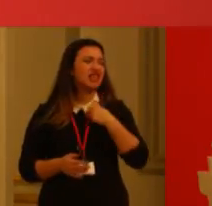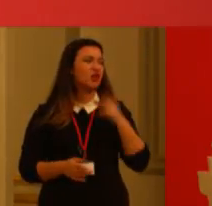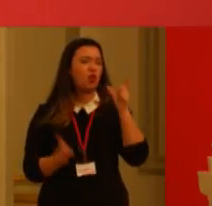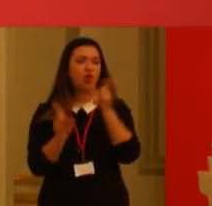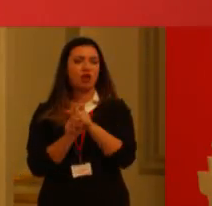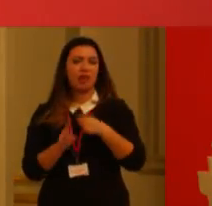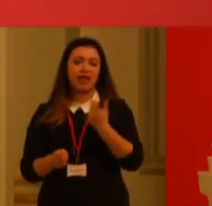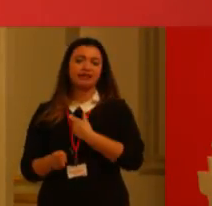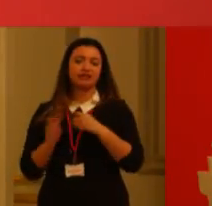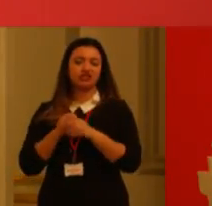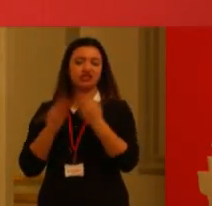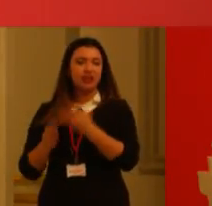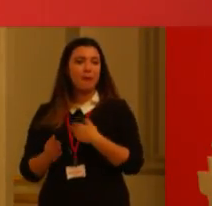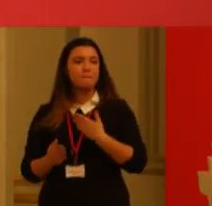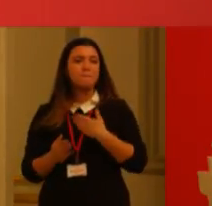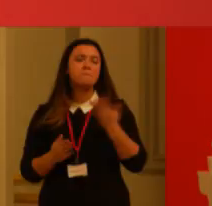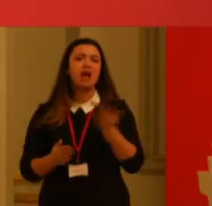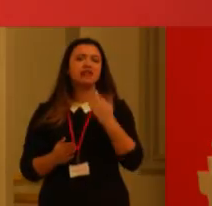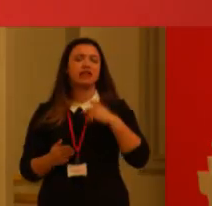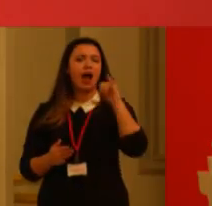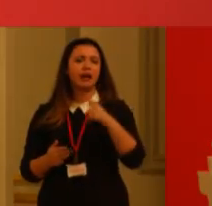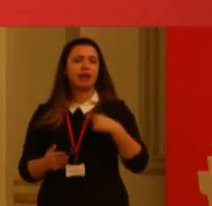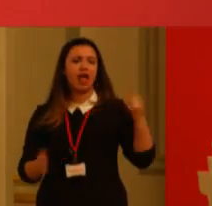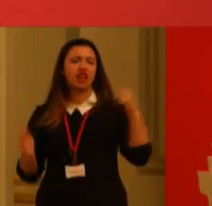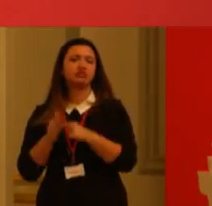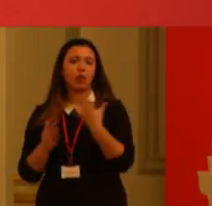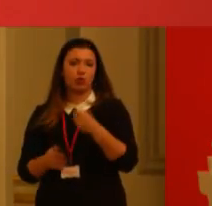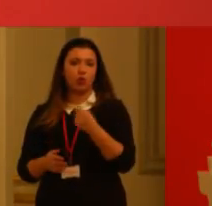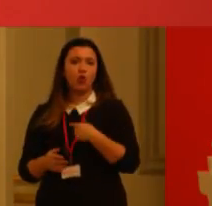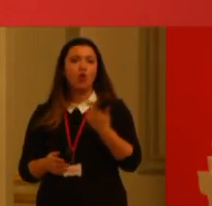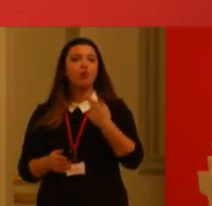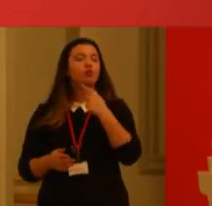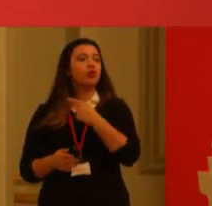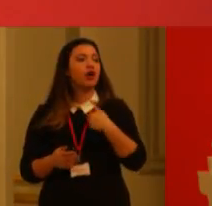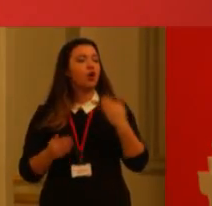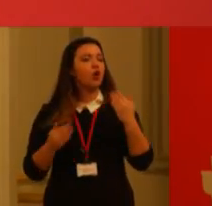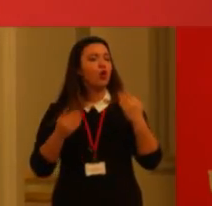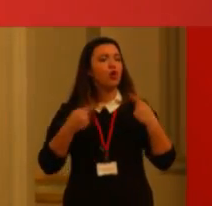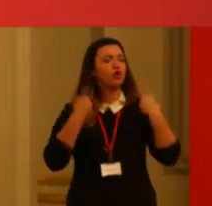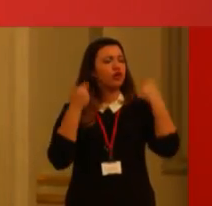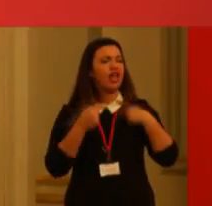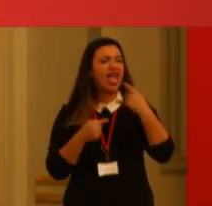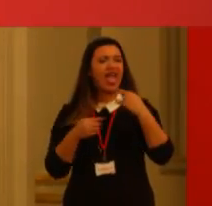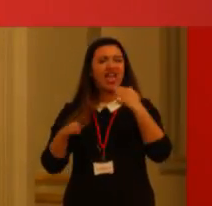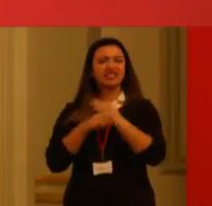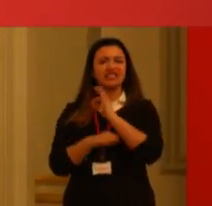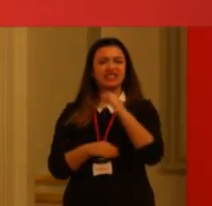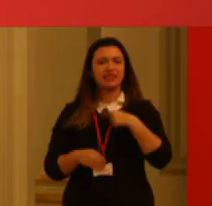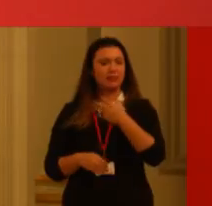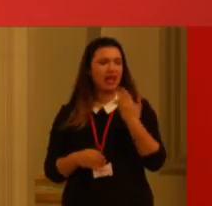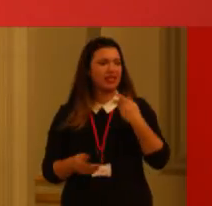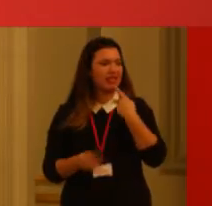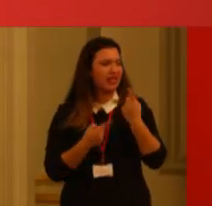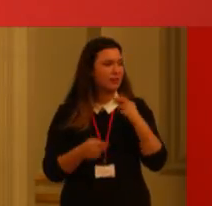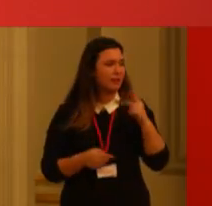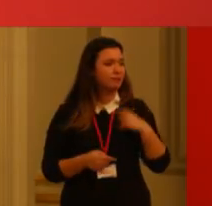protection, and they are granted some rights, and they have access to some rights. These legal inequalities for